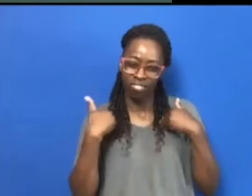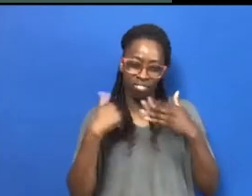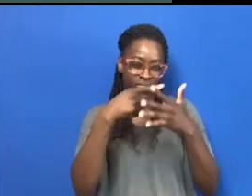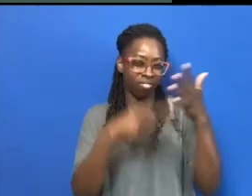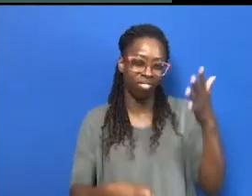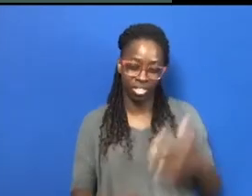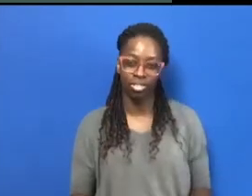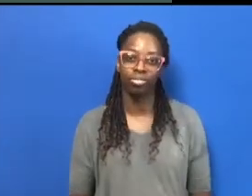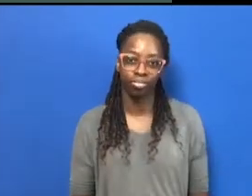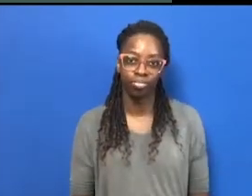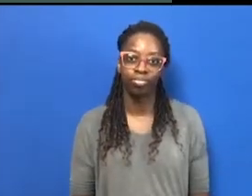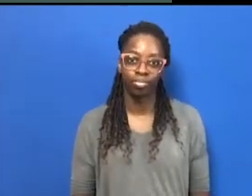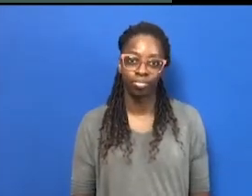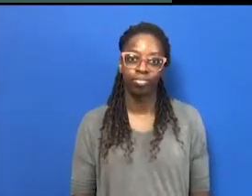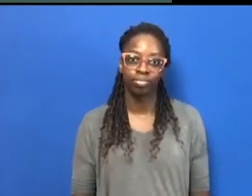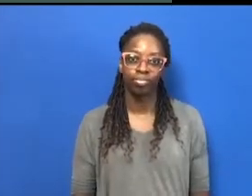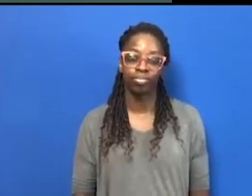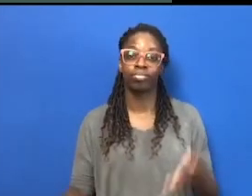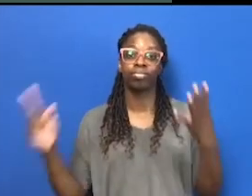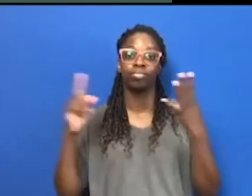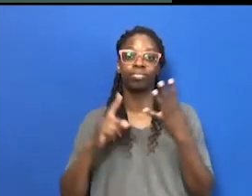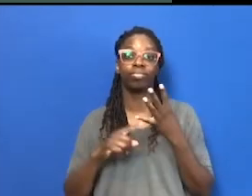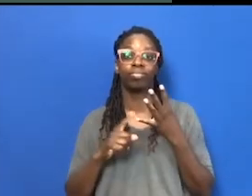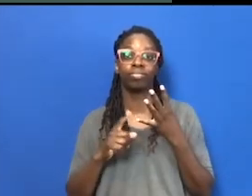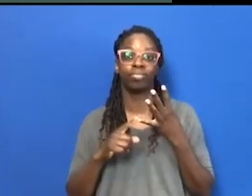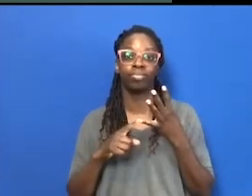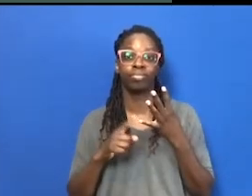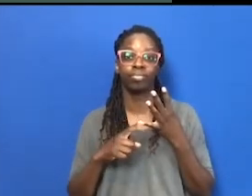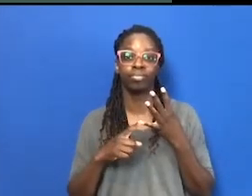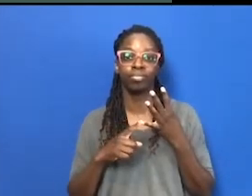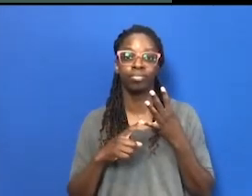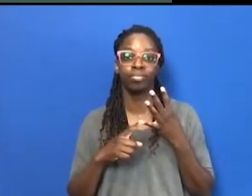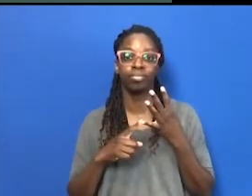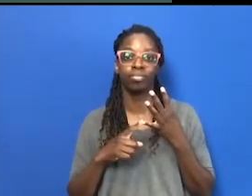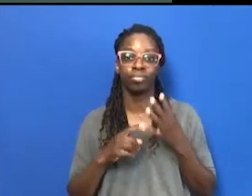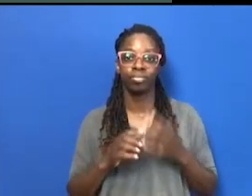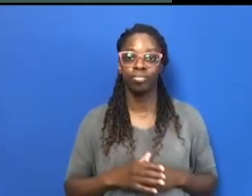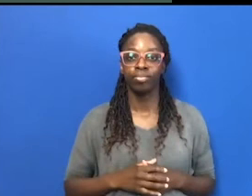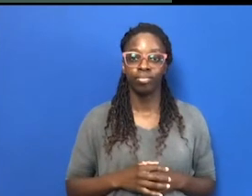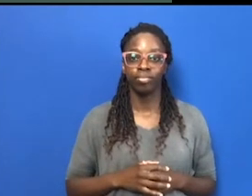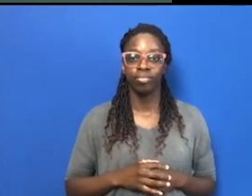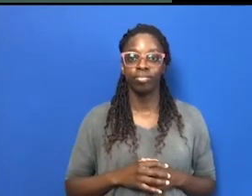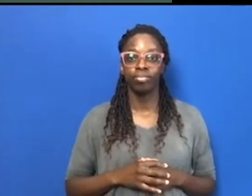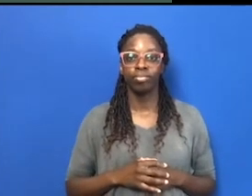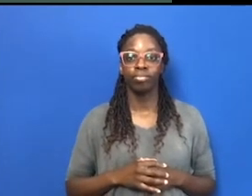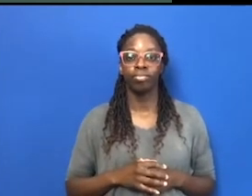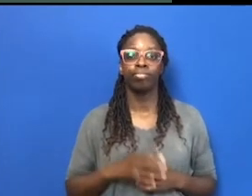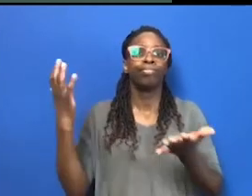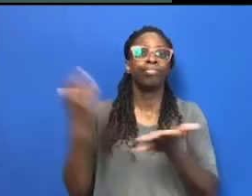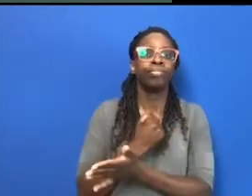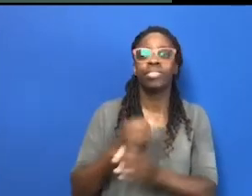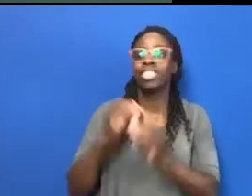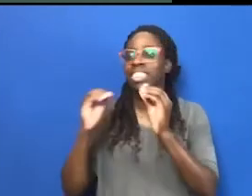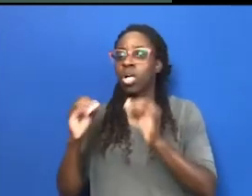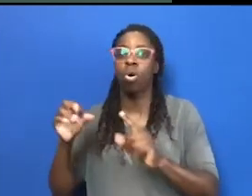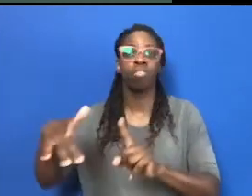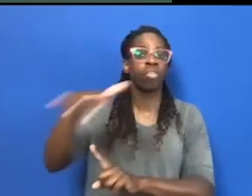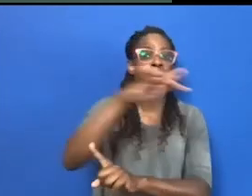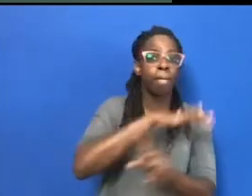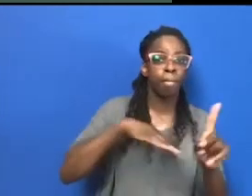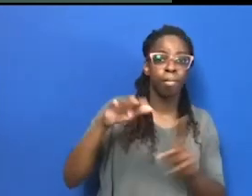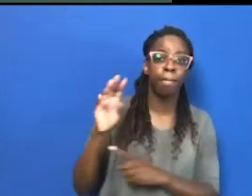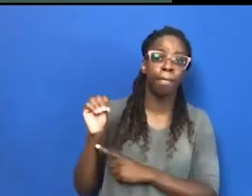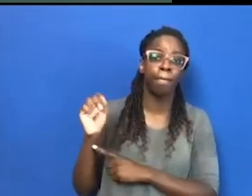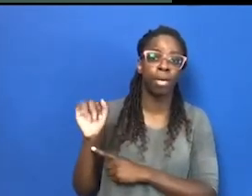The fourth strategy, which can be done in the context of teachable moments or an engaging environment and materials, or in the context of questions